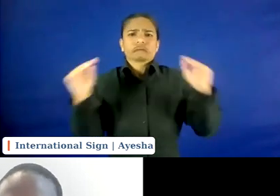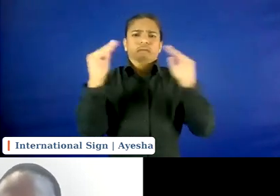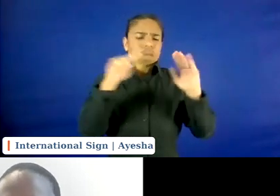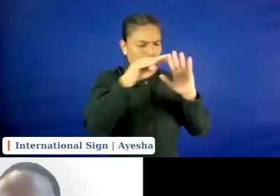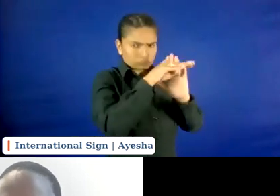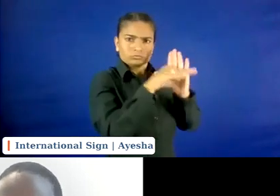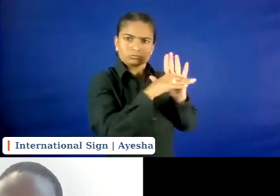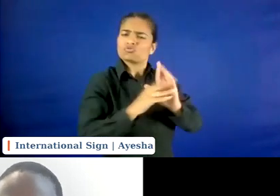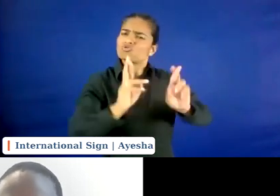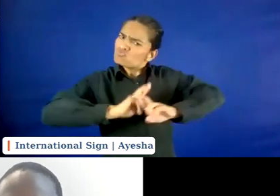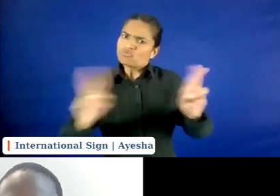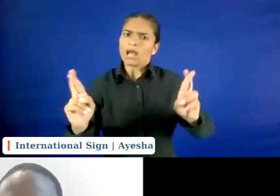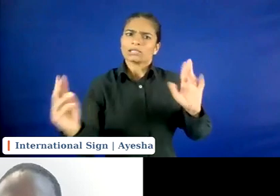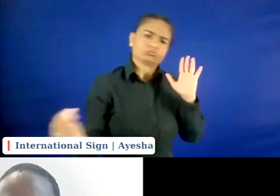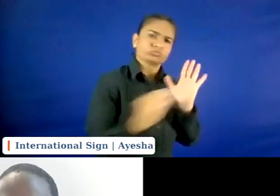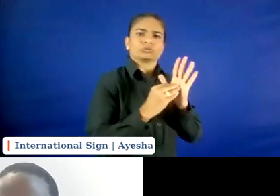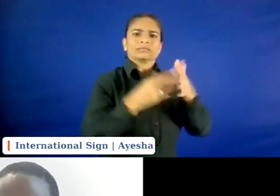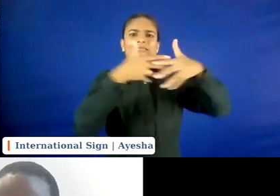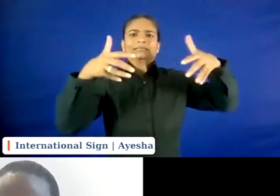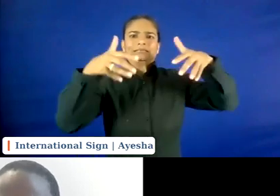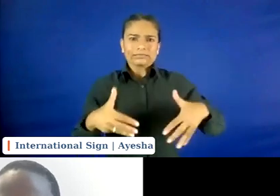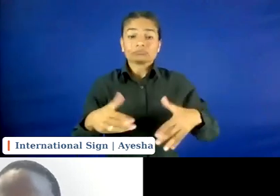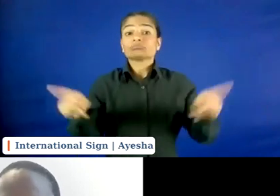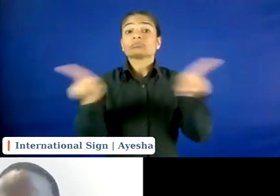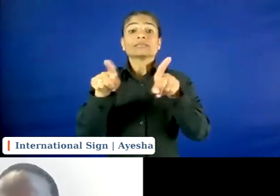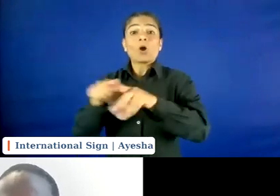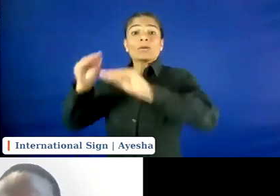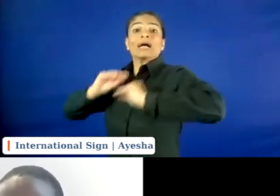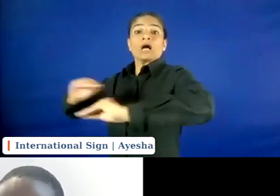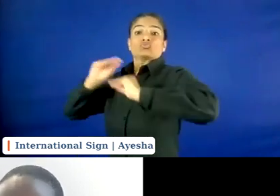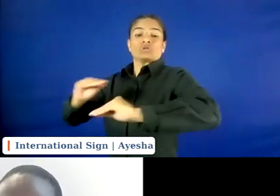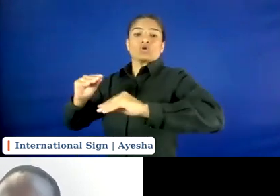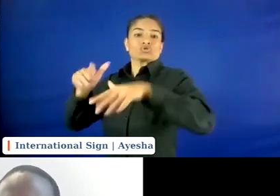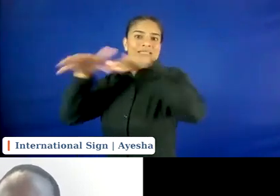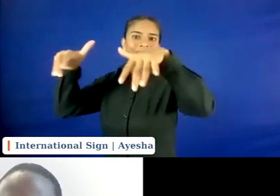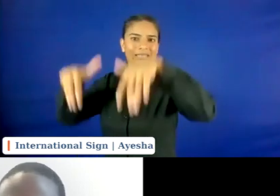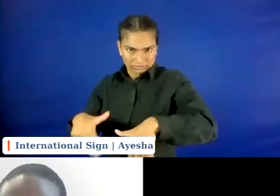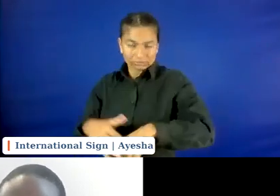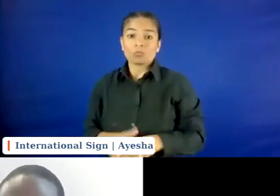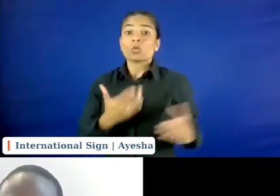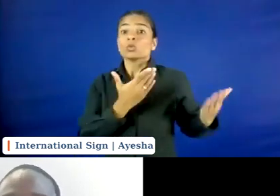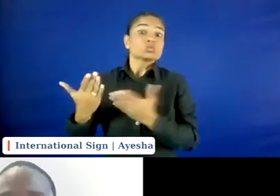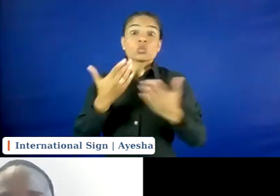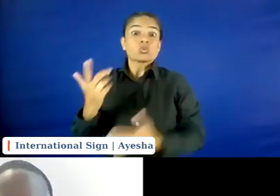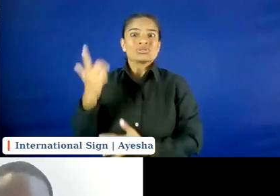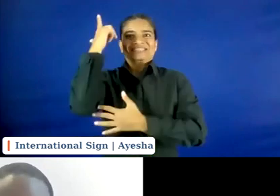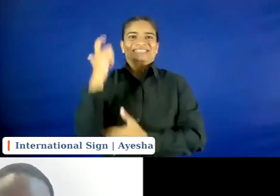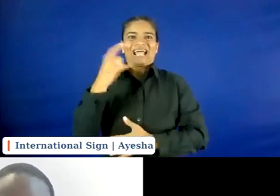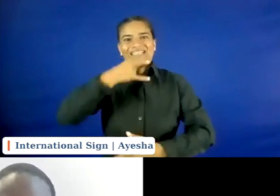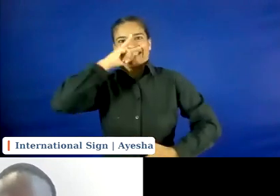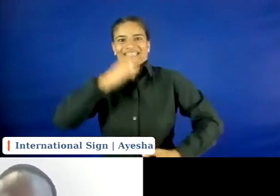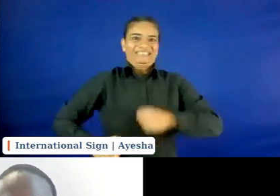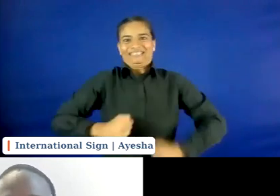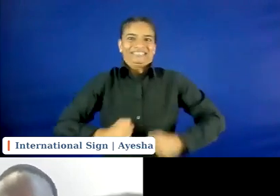schools open in the first term, or the beginning of the calendar year, we have new learners going to the education system at all levels